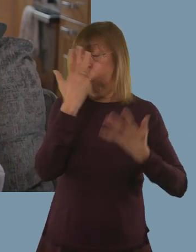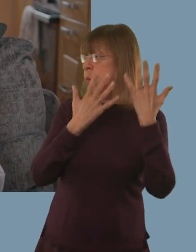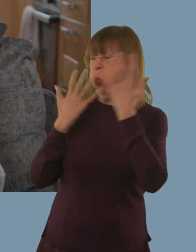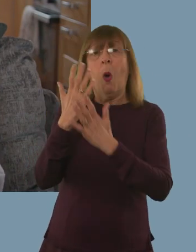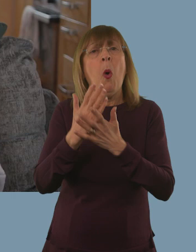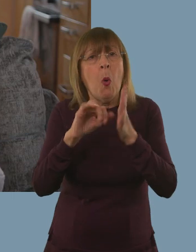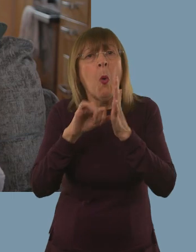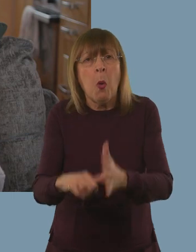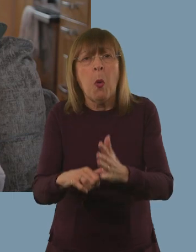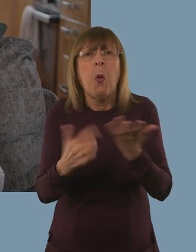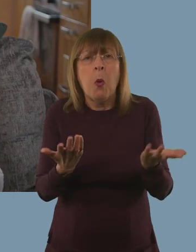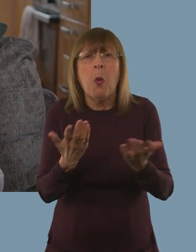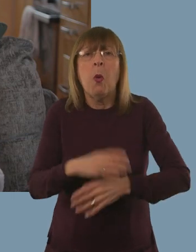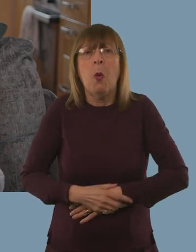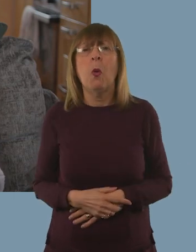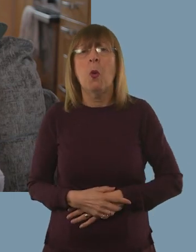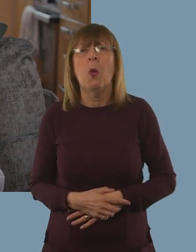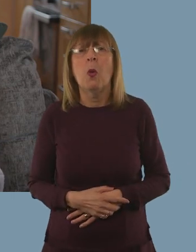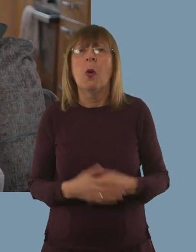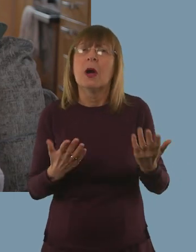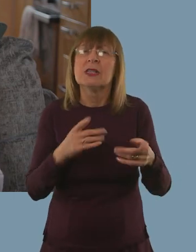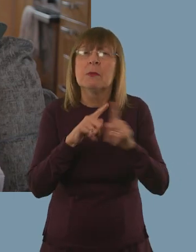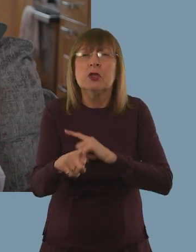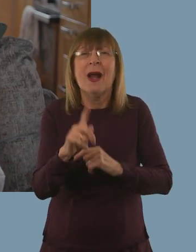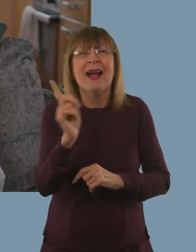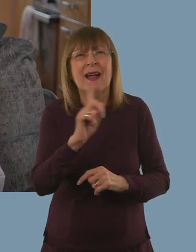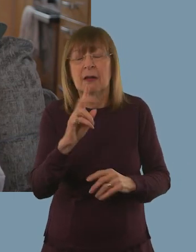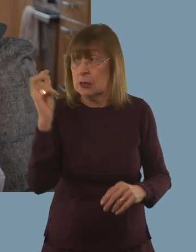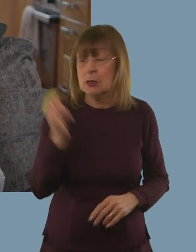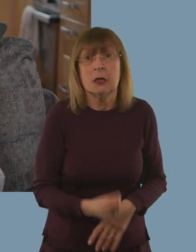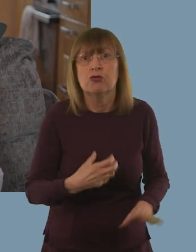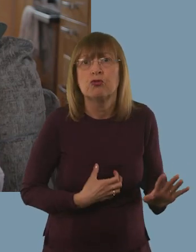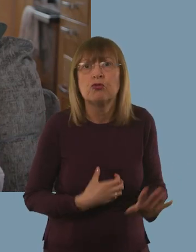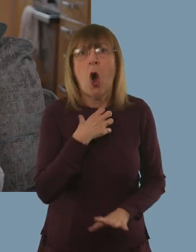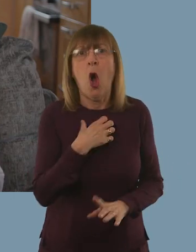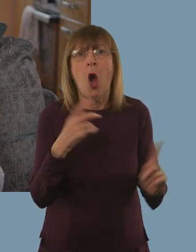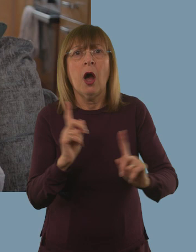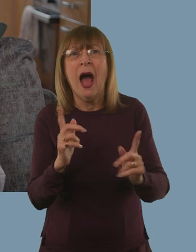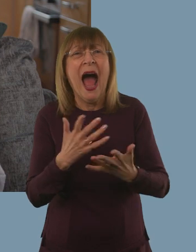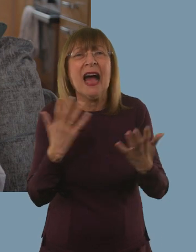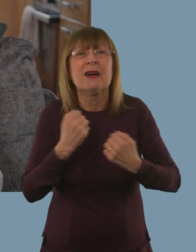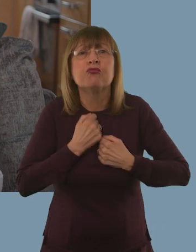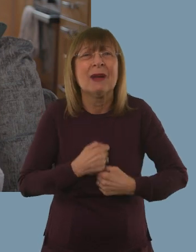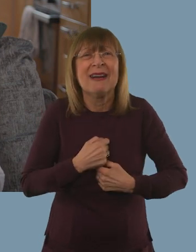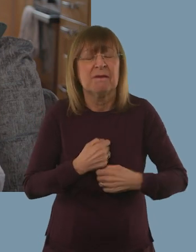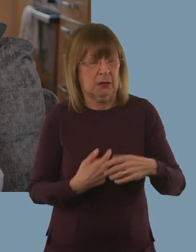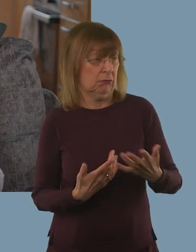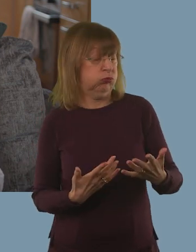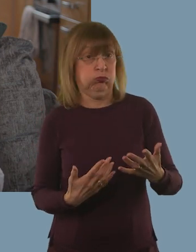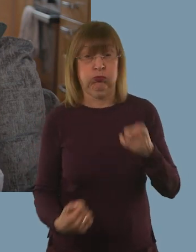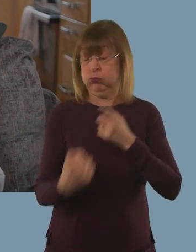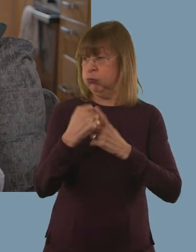mixed in with grief and just so bewildering, particularly with it being so sudden, but also for any grief, it's so big